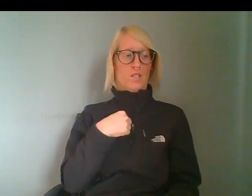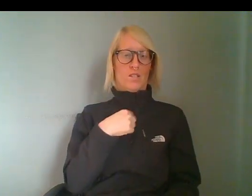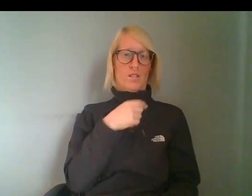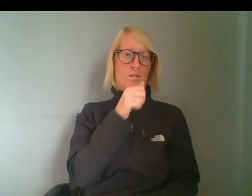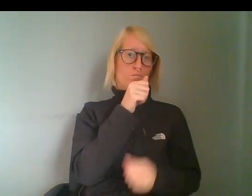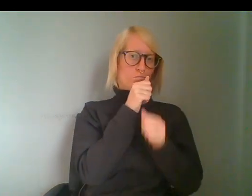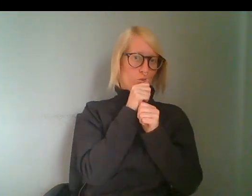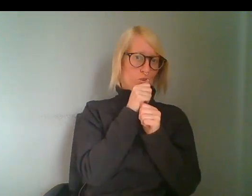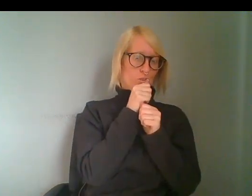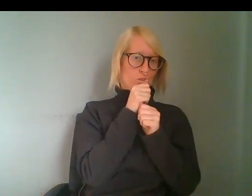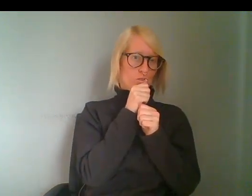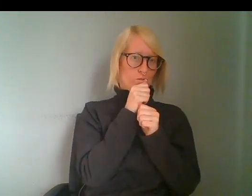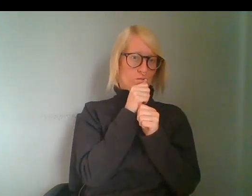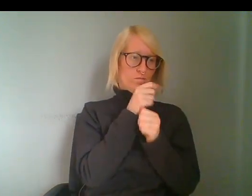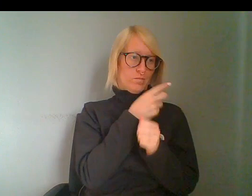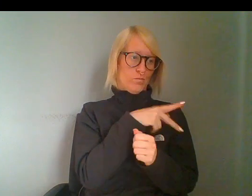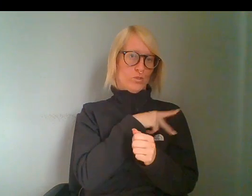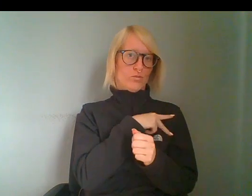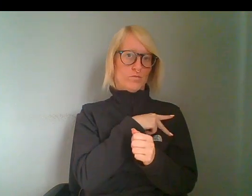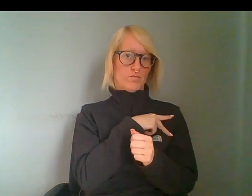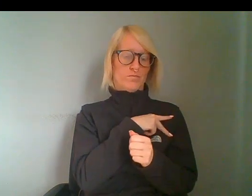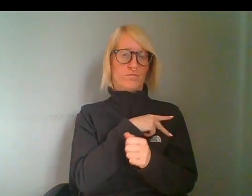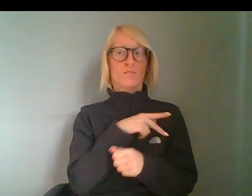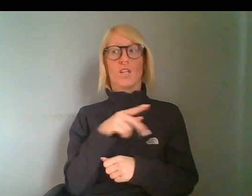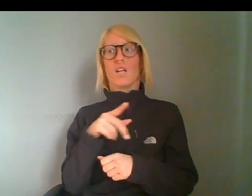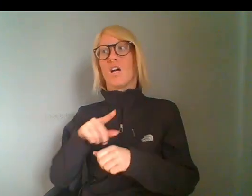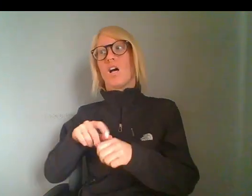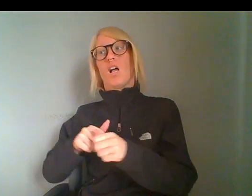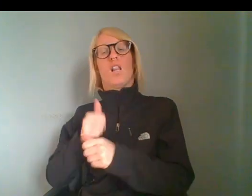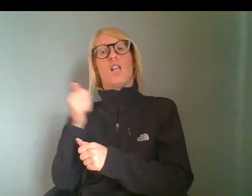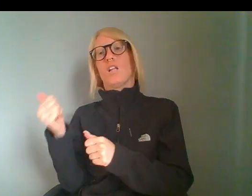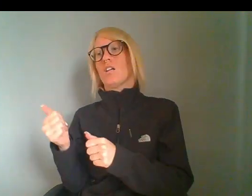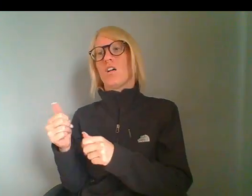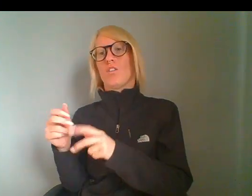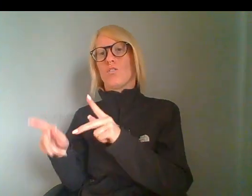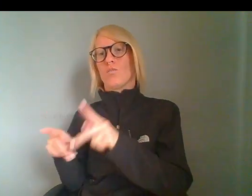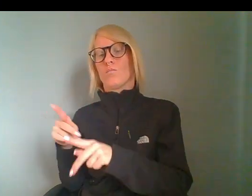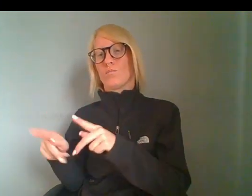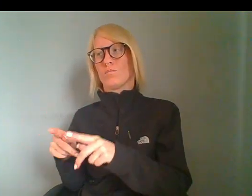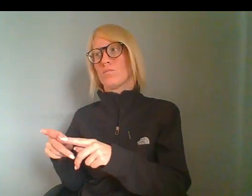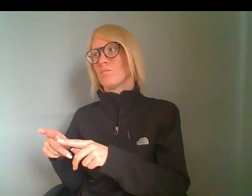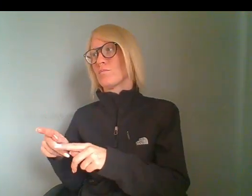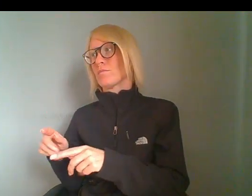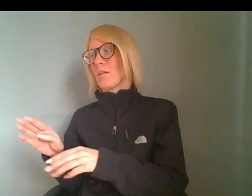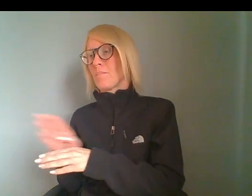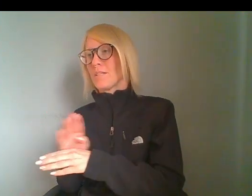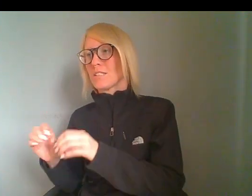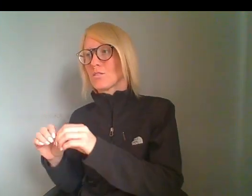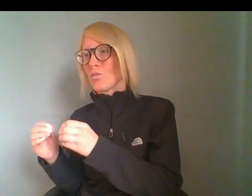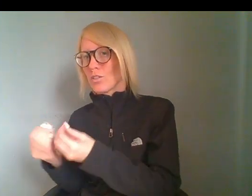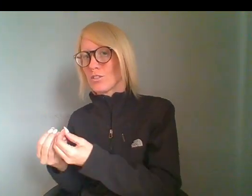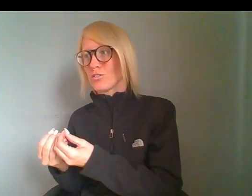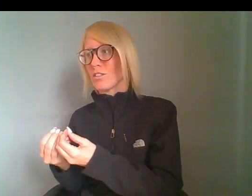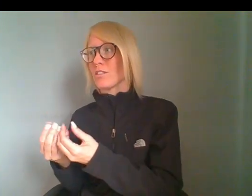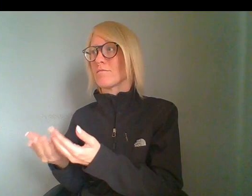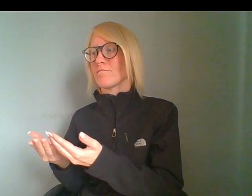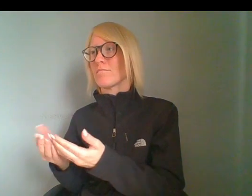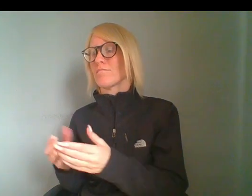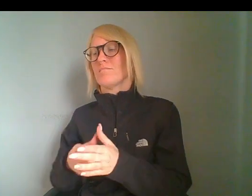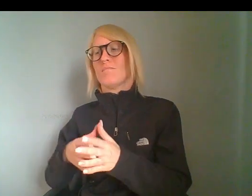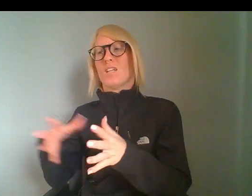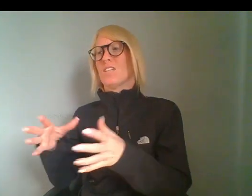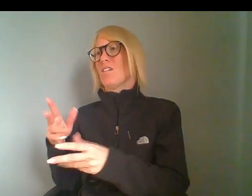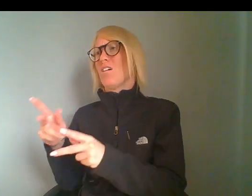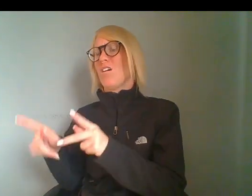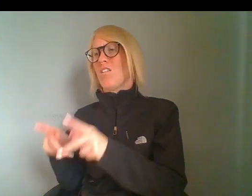work outlets. I've got blogs and Twitter and all this other kind of stuff. But Facebook is for me to see pictures of kids from my friends from high